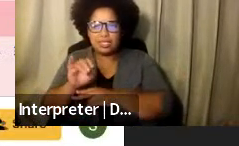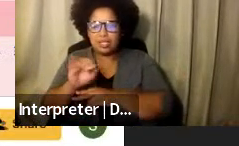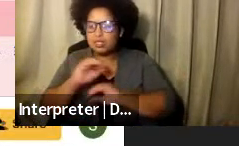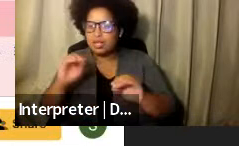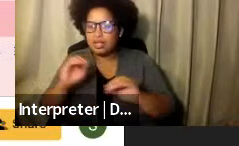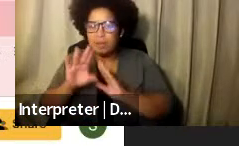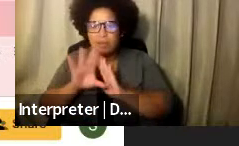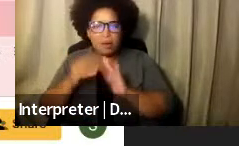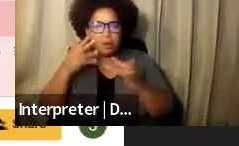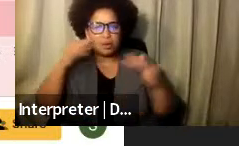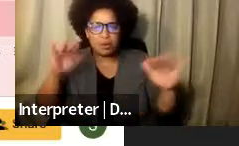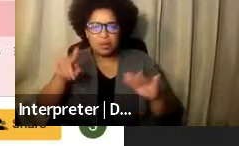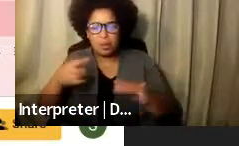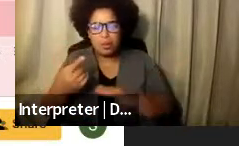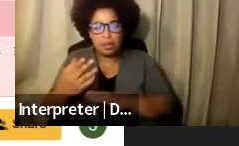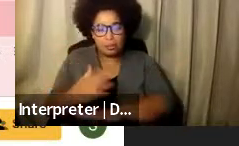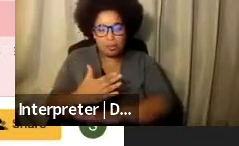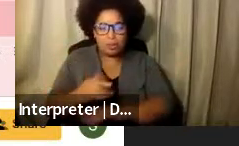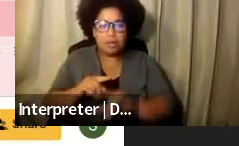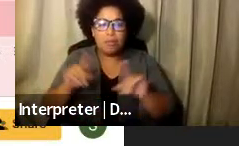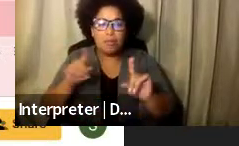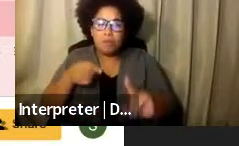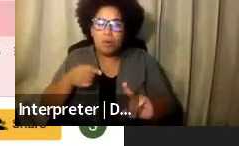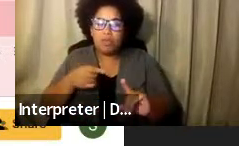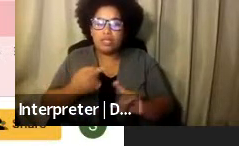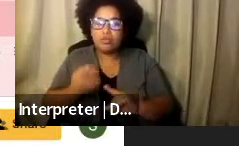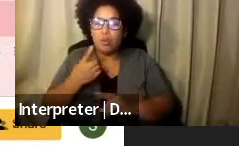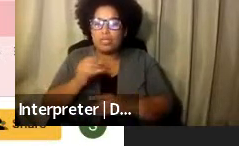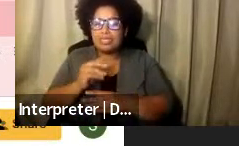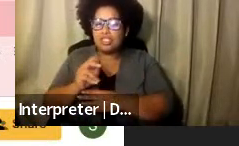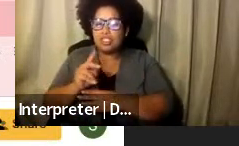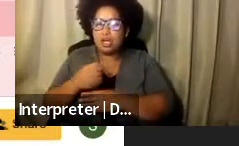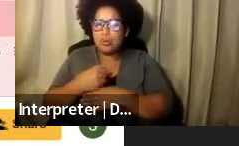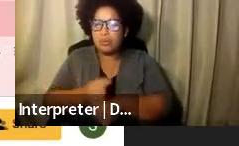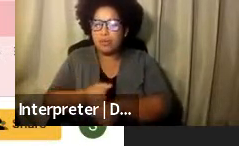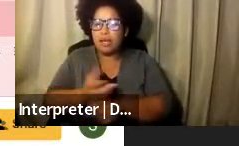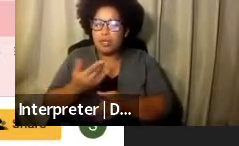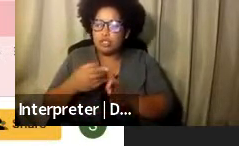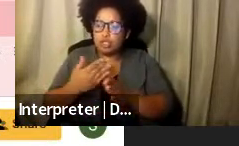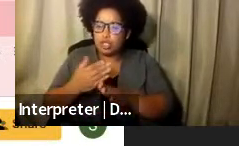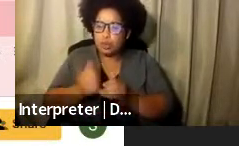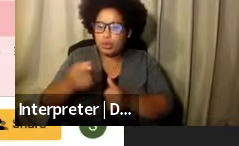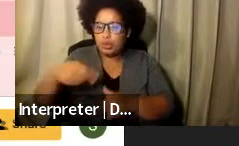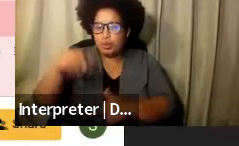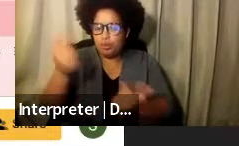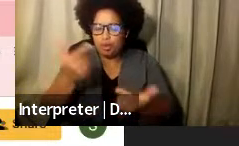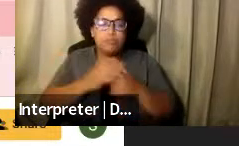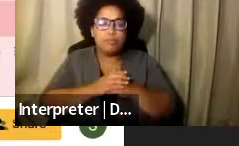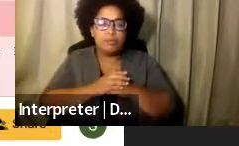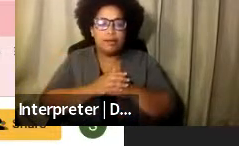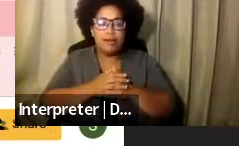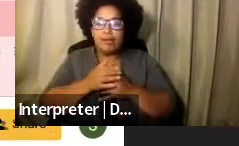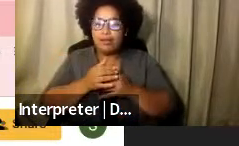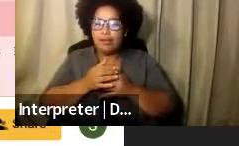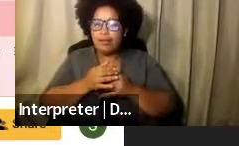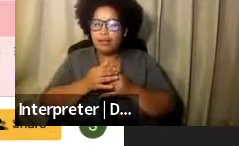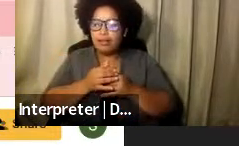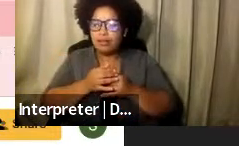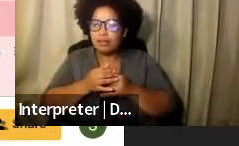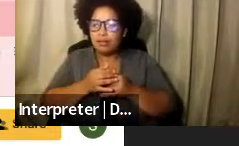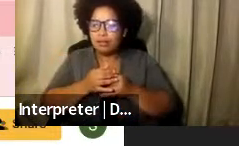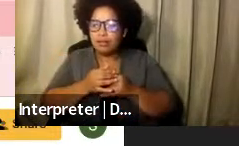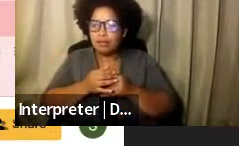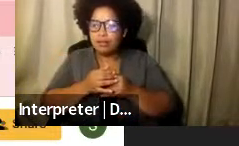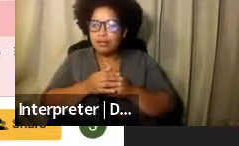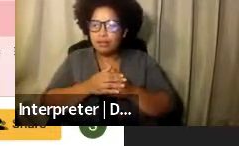background noise. It's just the music. But it's just one of the TikToks we made. We wanted to share with you guys. And then lastly, what did you